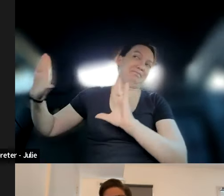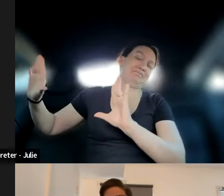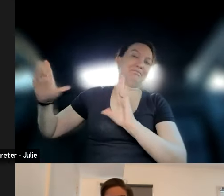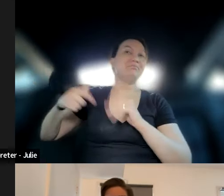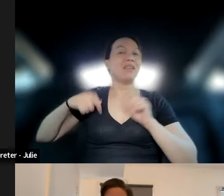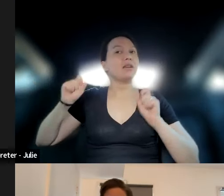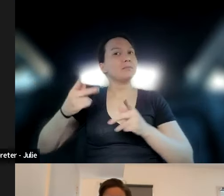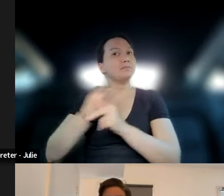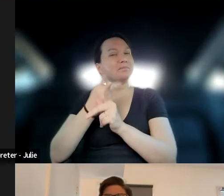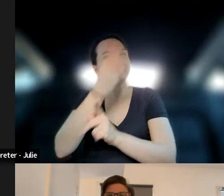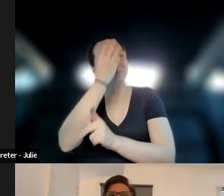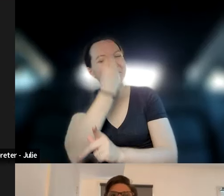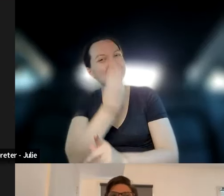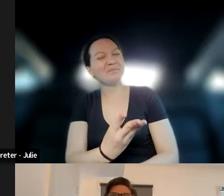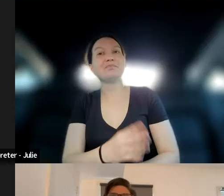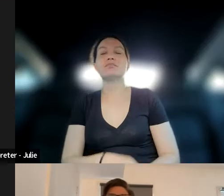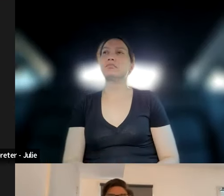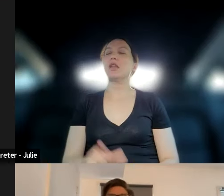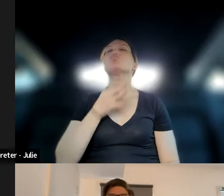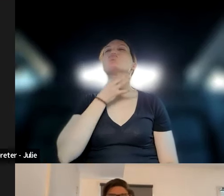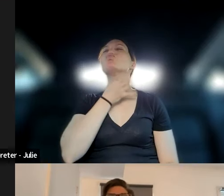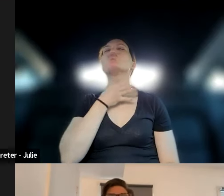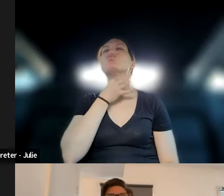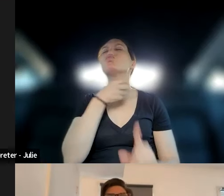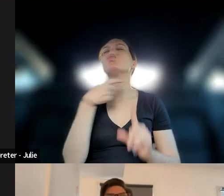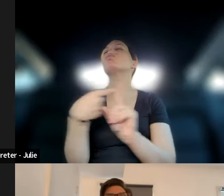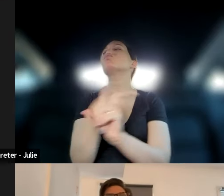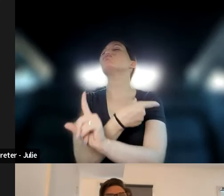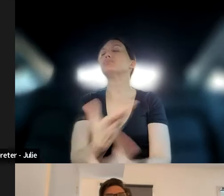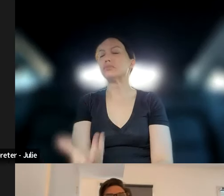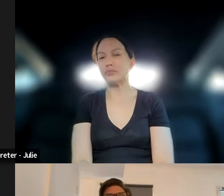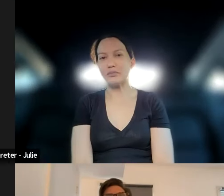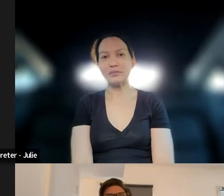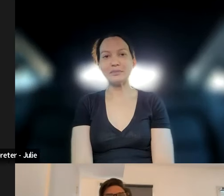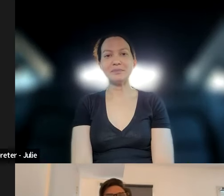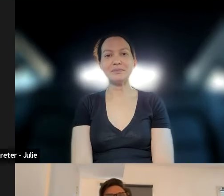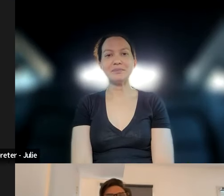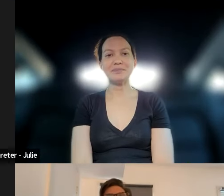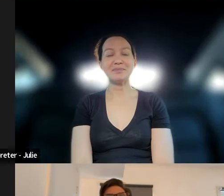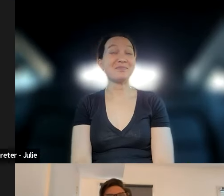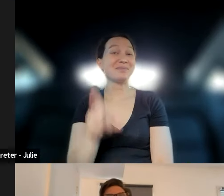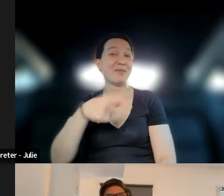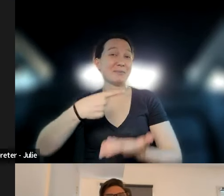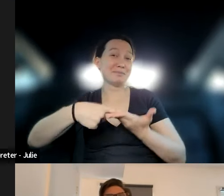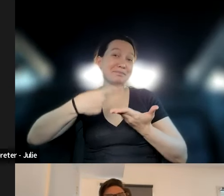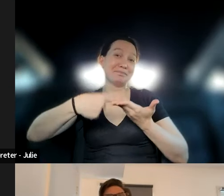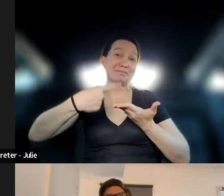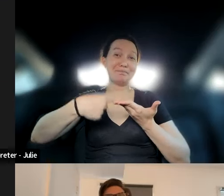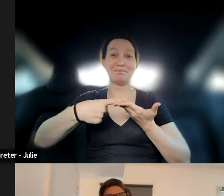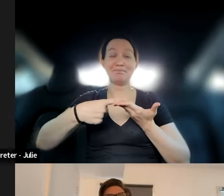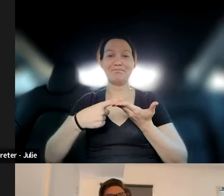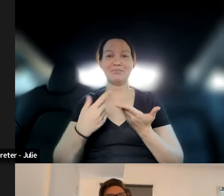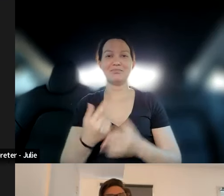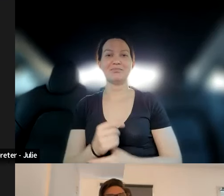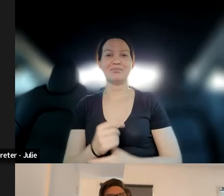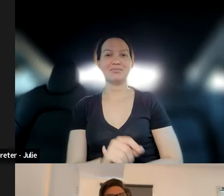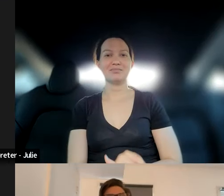for you, Skip. I was just curious. Back to Kevin or Marshall.